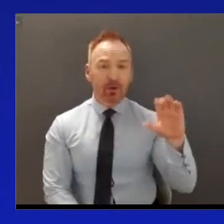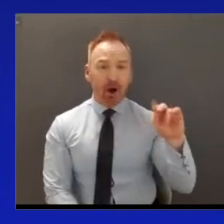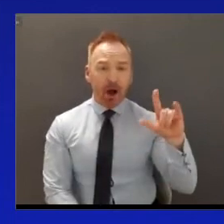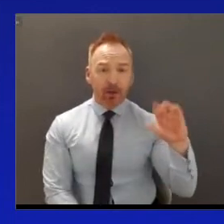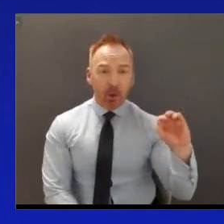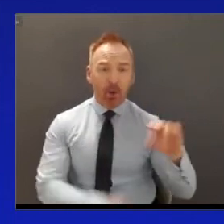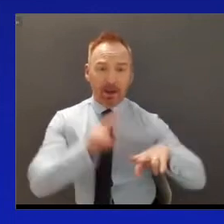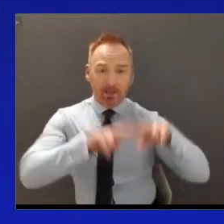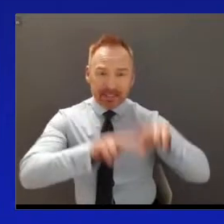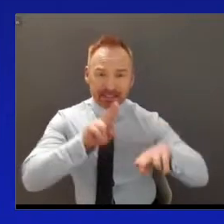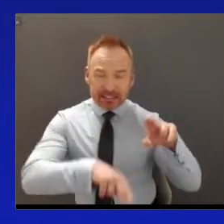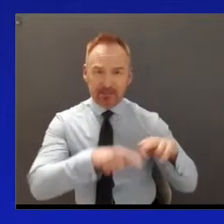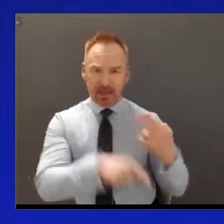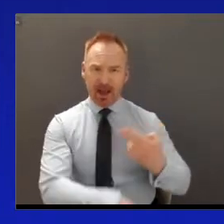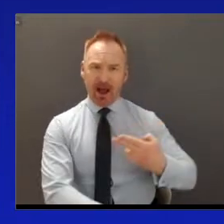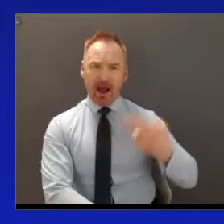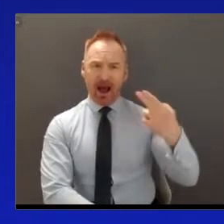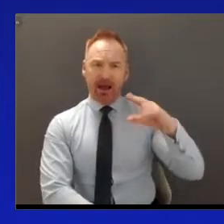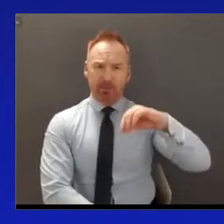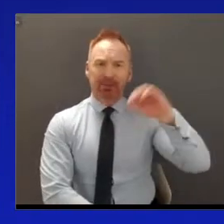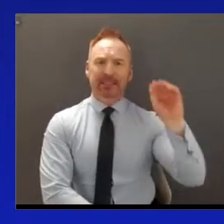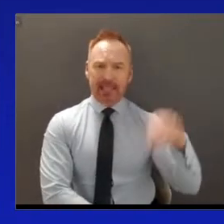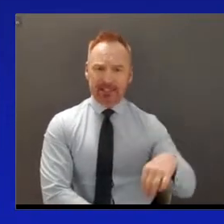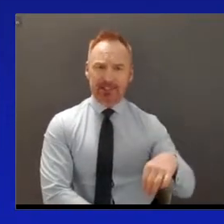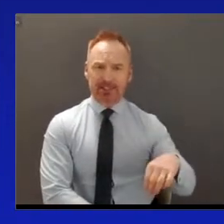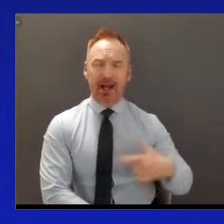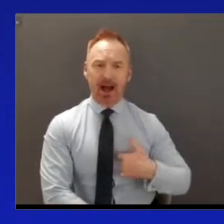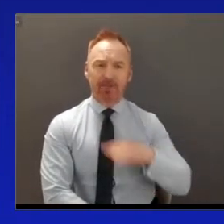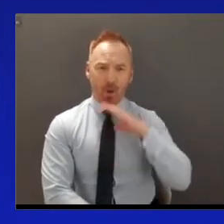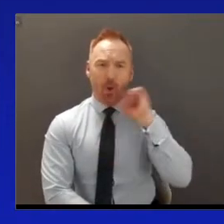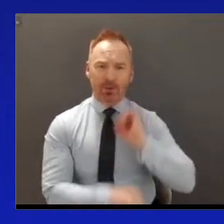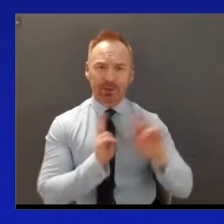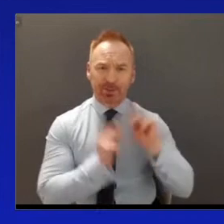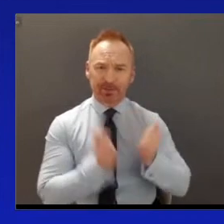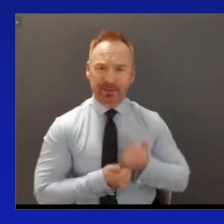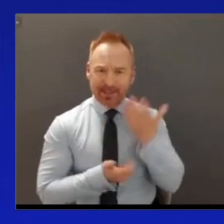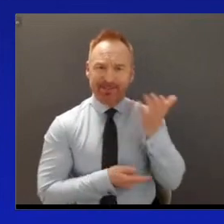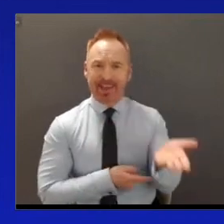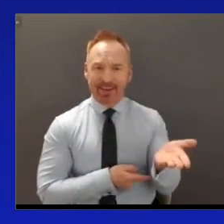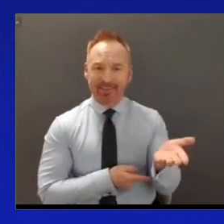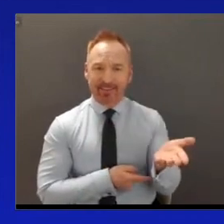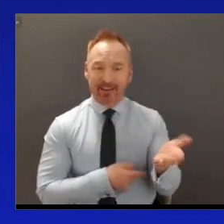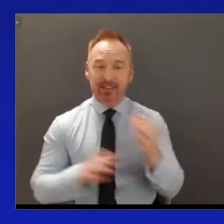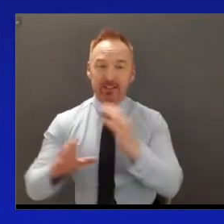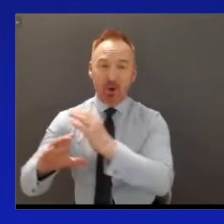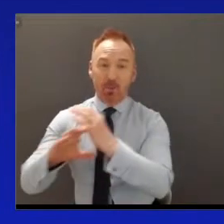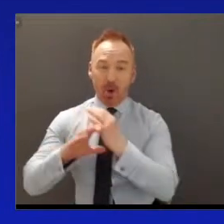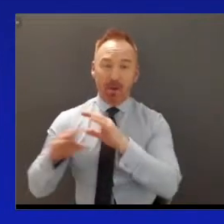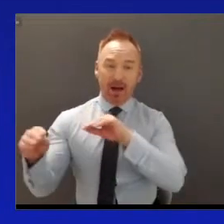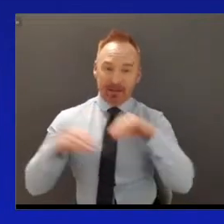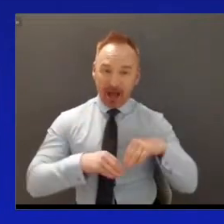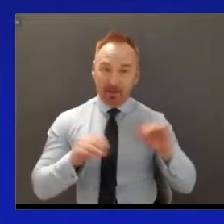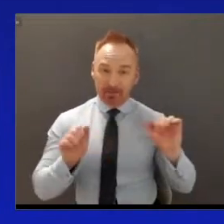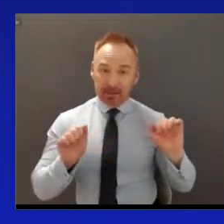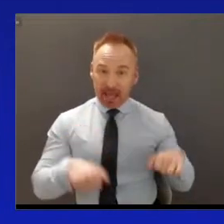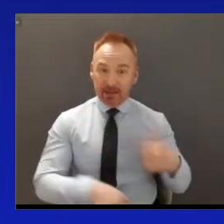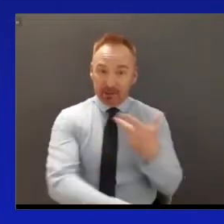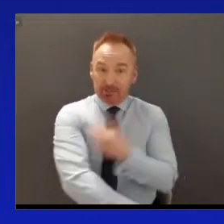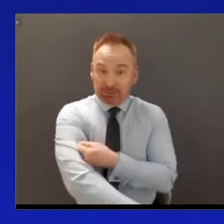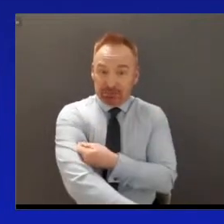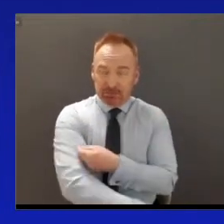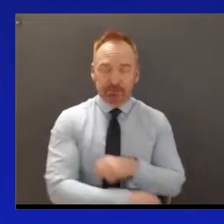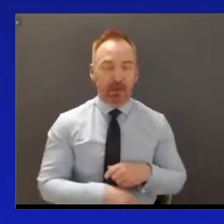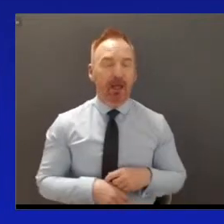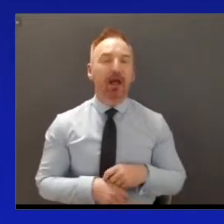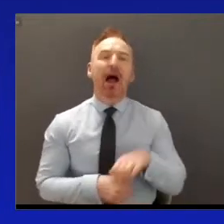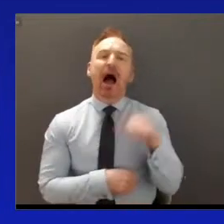building. And I appreciate that you've mentioned that, and so that can be looked into. One of the other things that I'm getting is people who